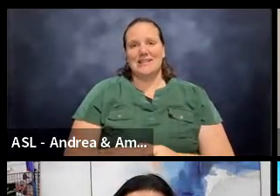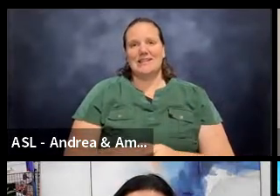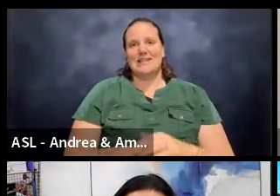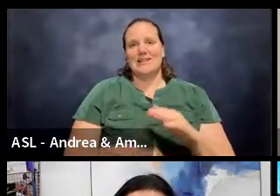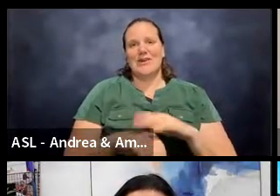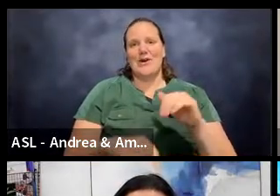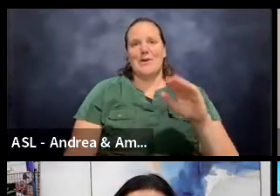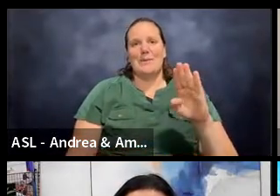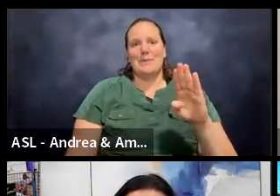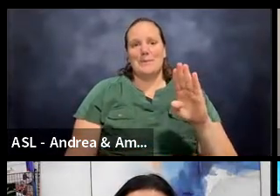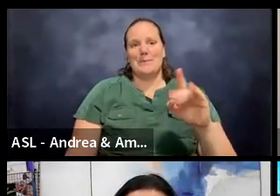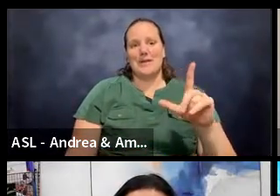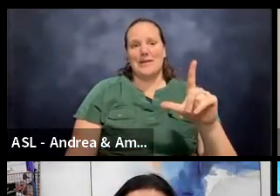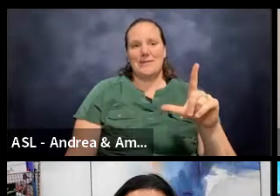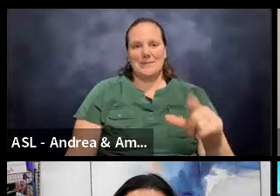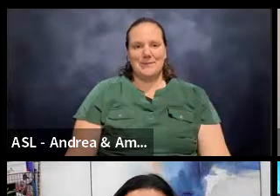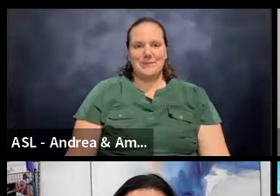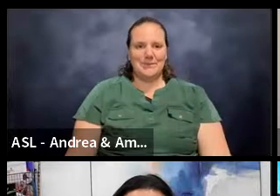Bill Prouse.